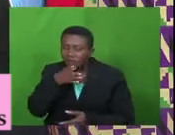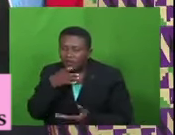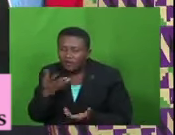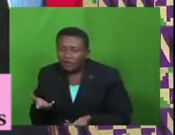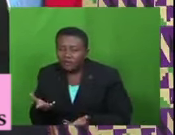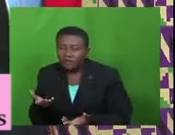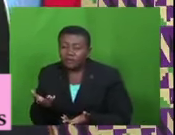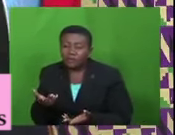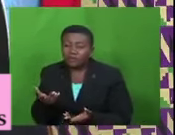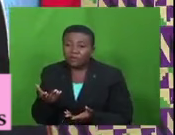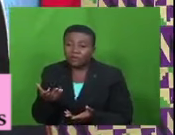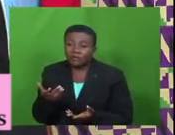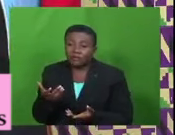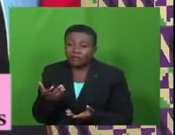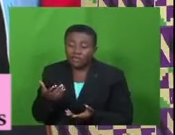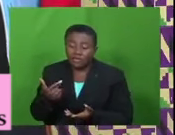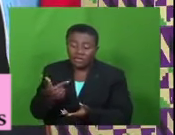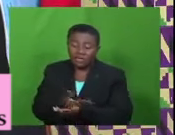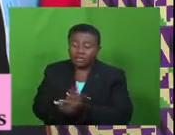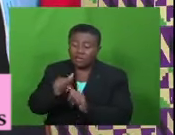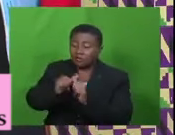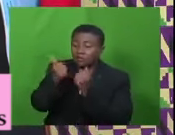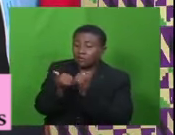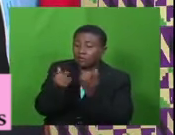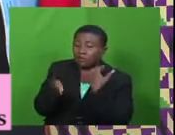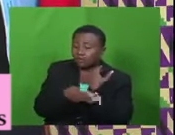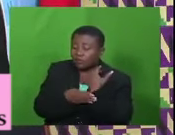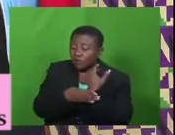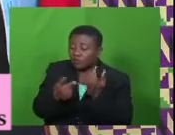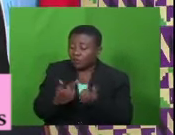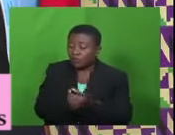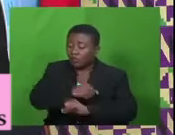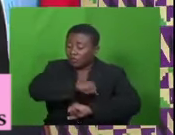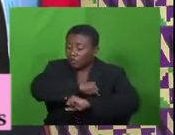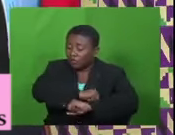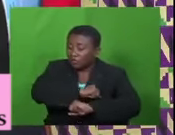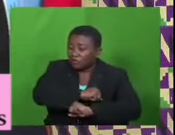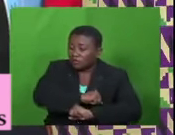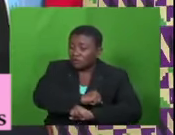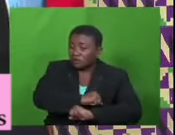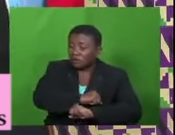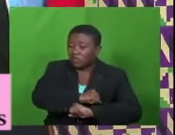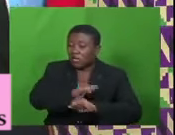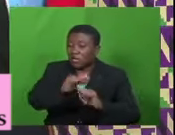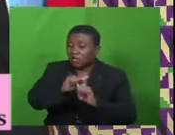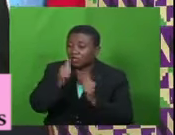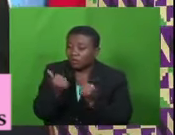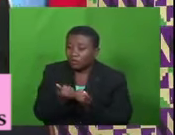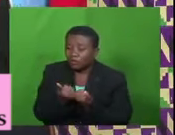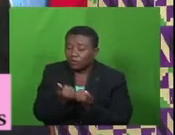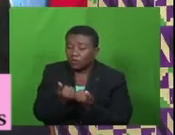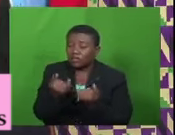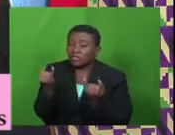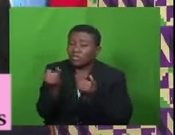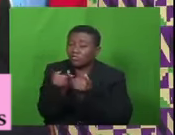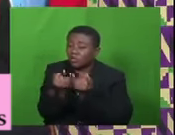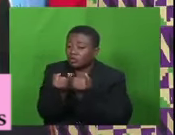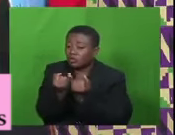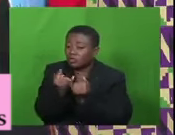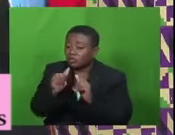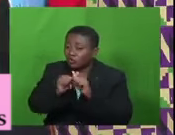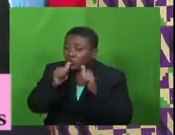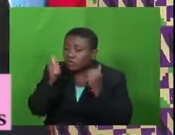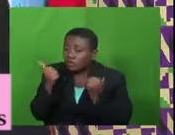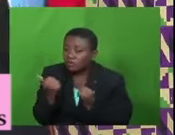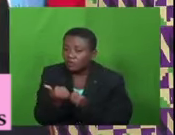Ghana Association of Banks, the Ghana Securities Industry Association, the Ghana Insurance Association,